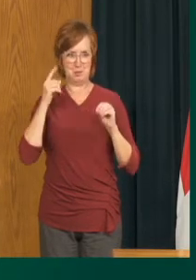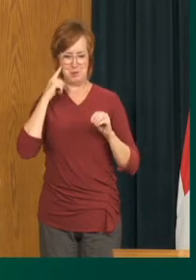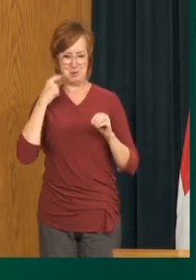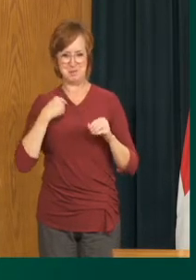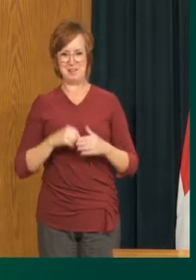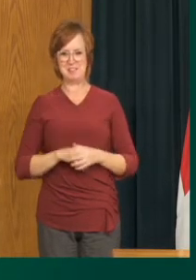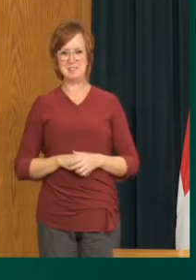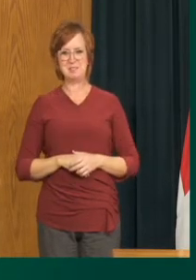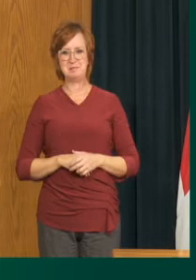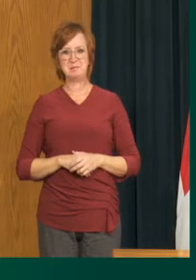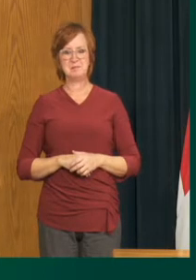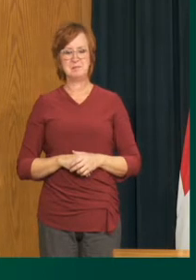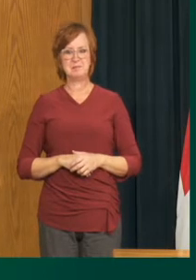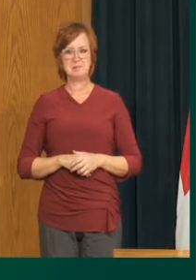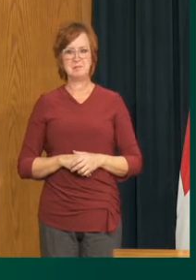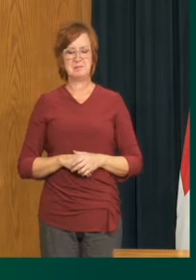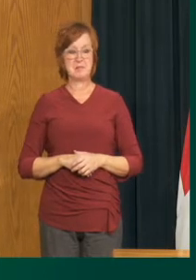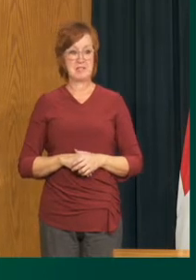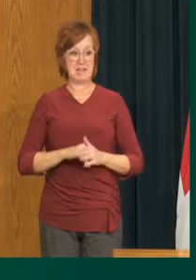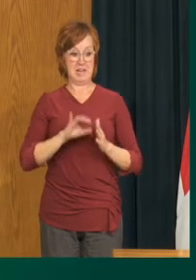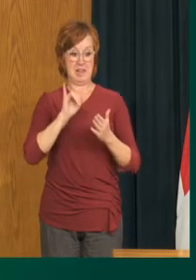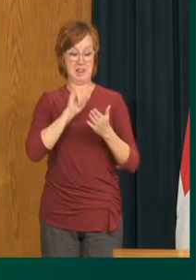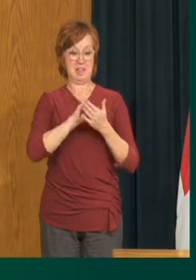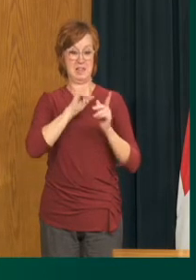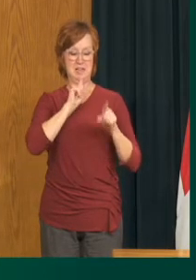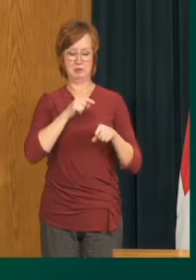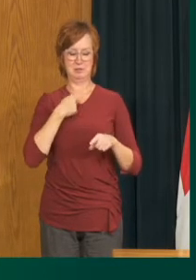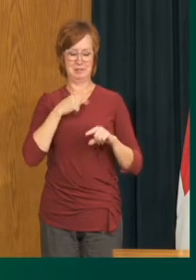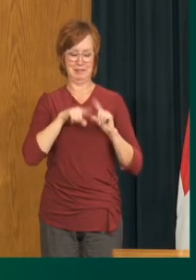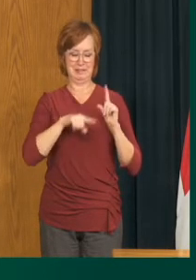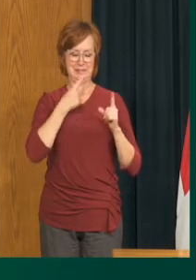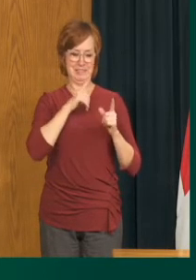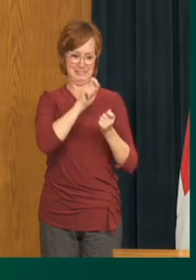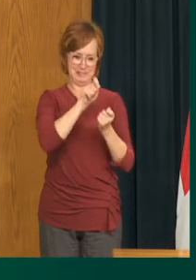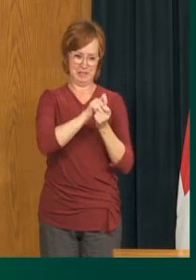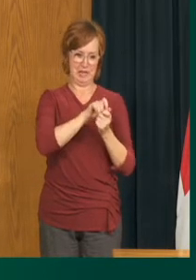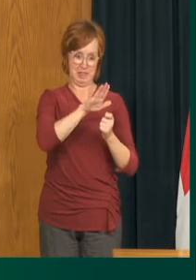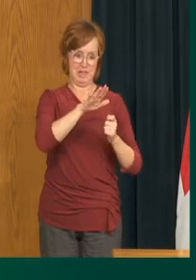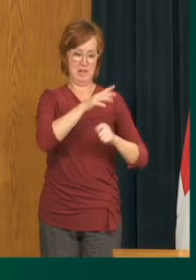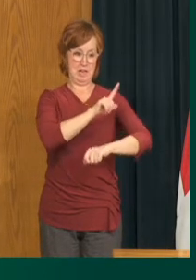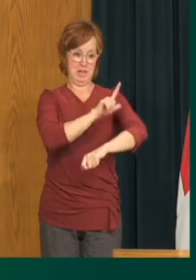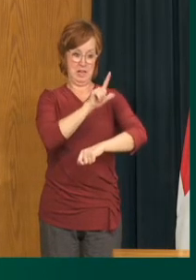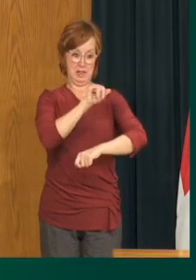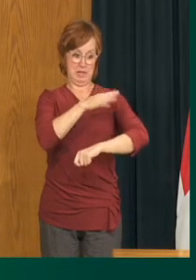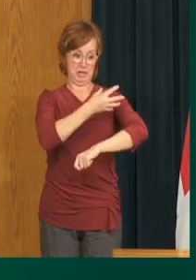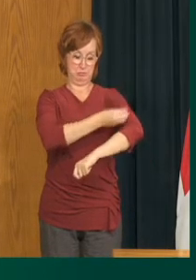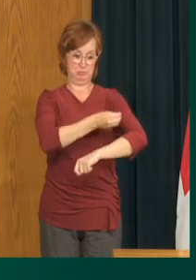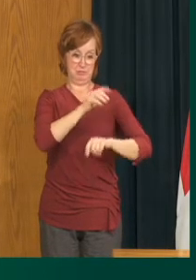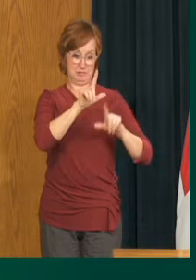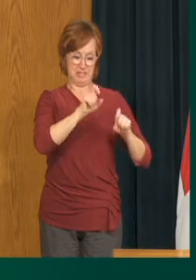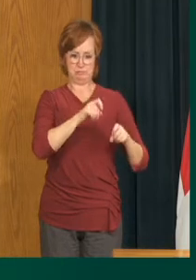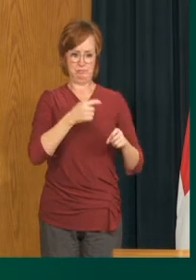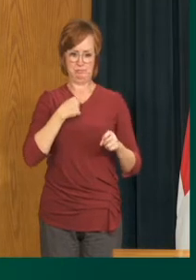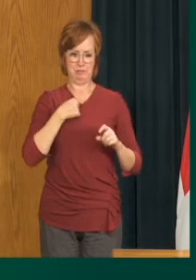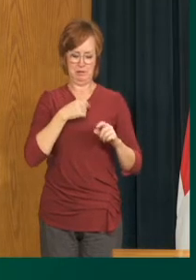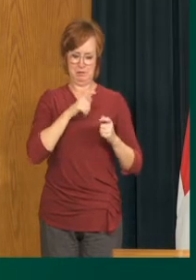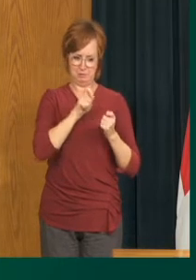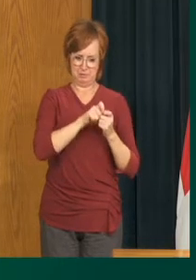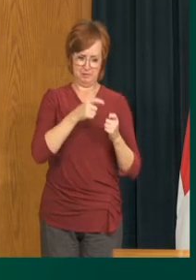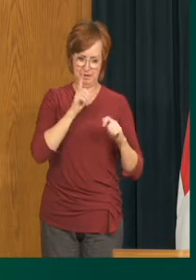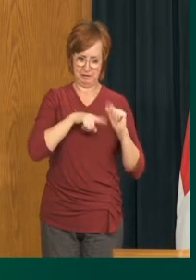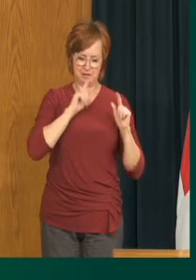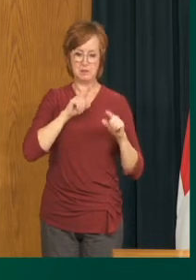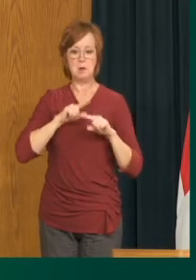the specific information about that trial, but I do know that our lab has been involved in a number of trials together with other laboratories across the